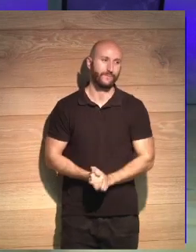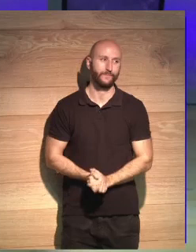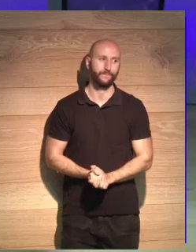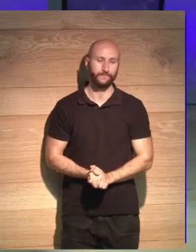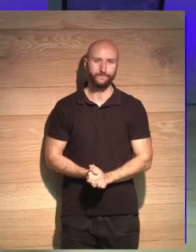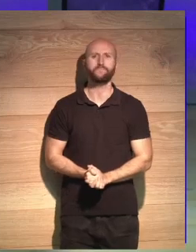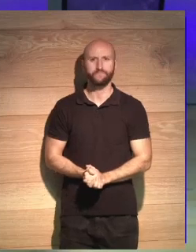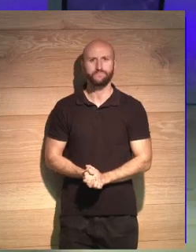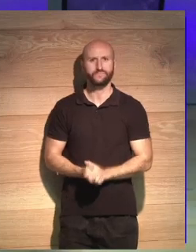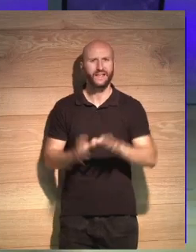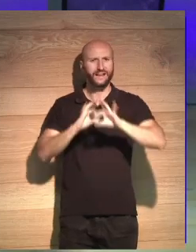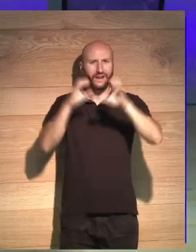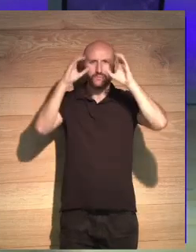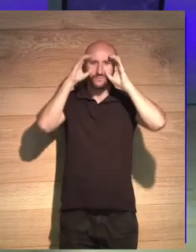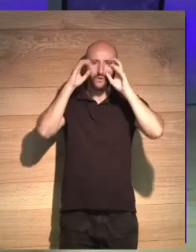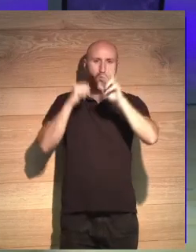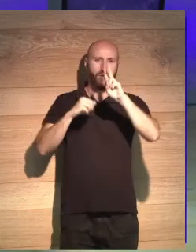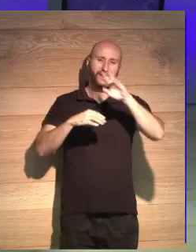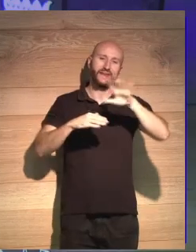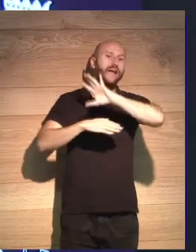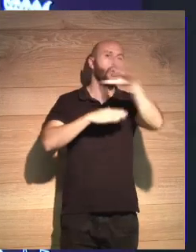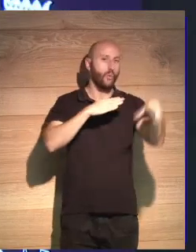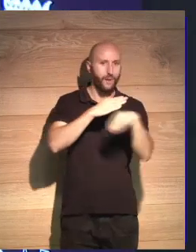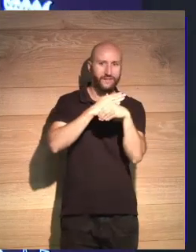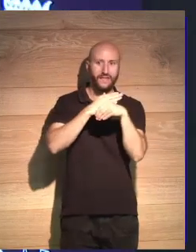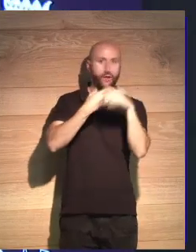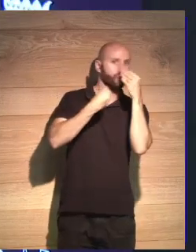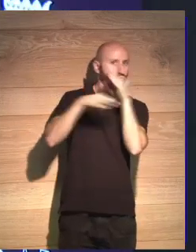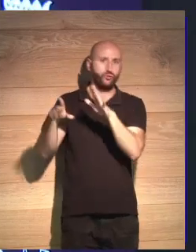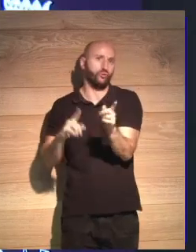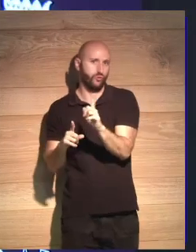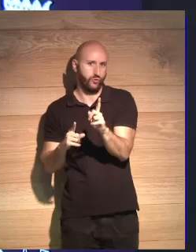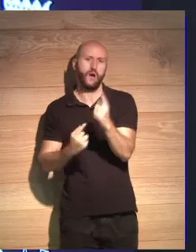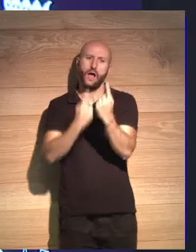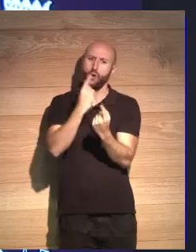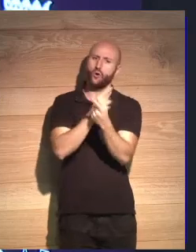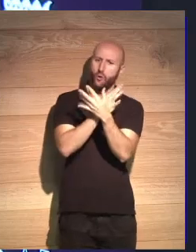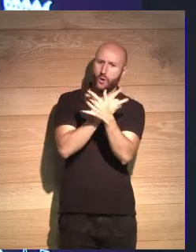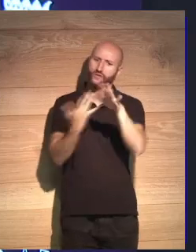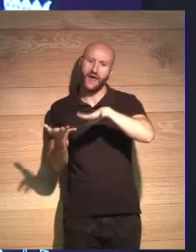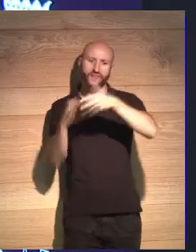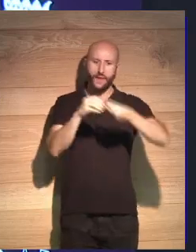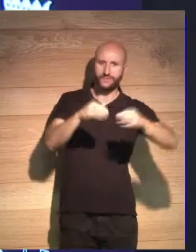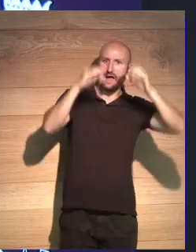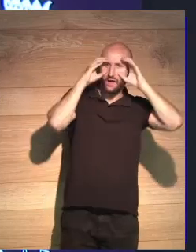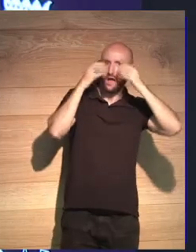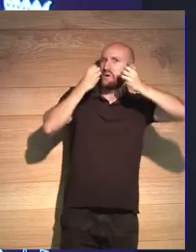5 years. Well, I think that the virtual age is going